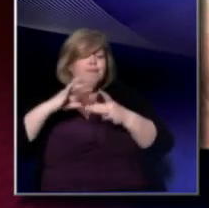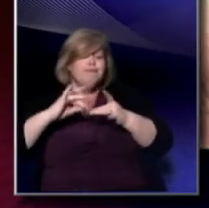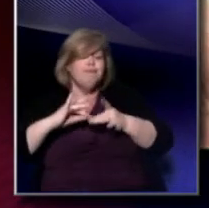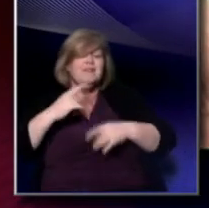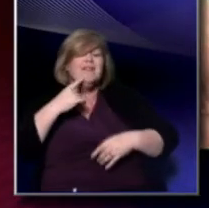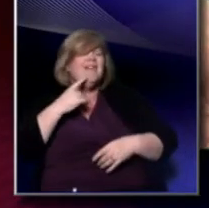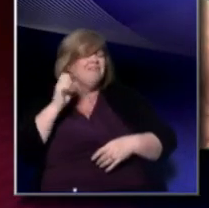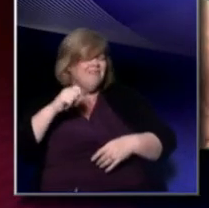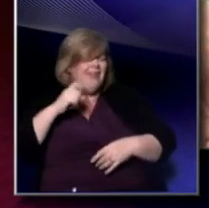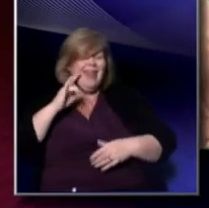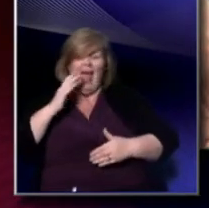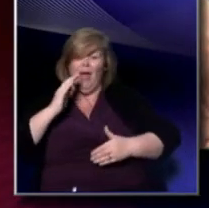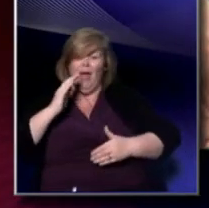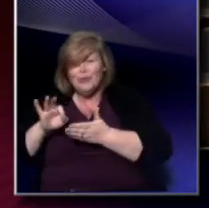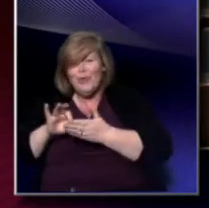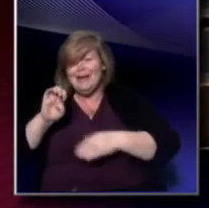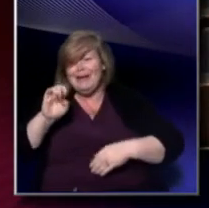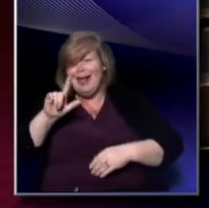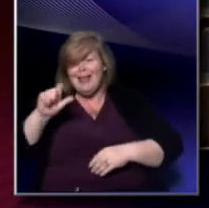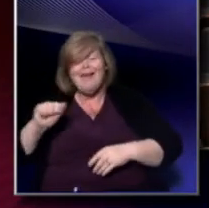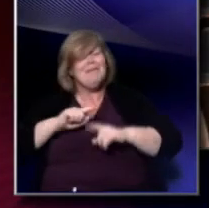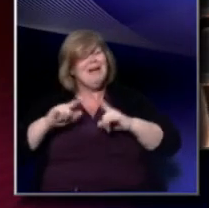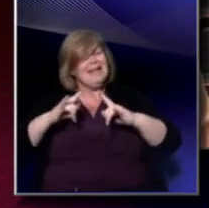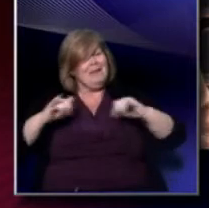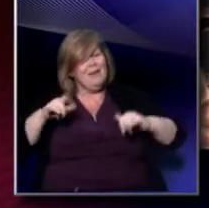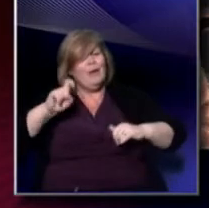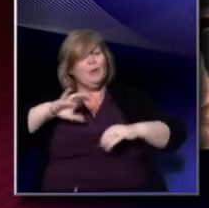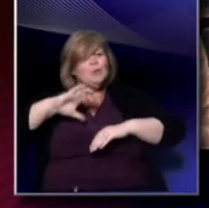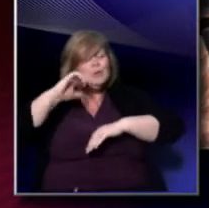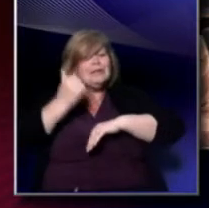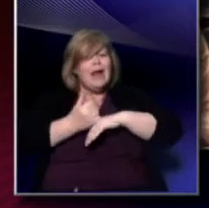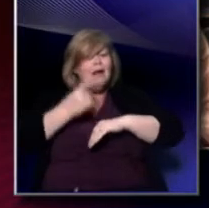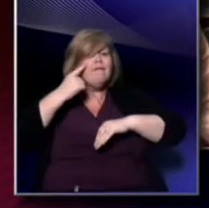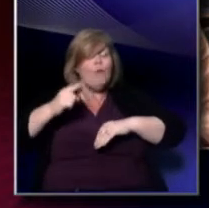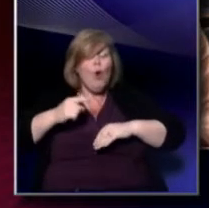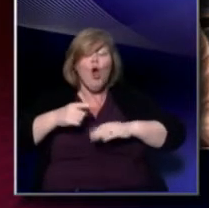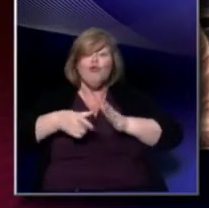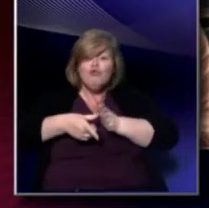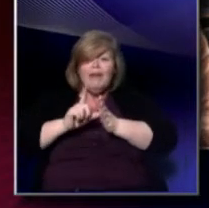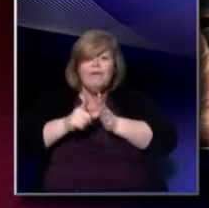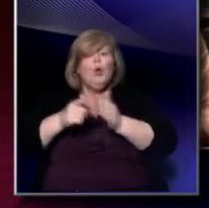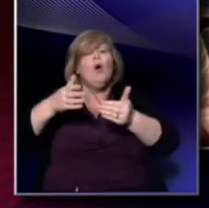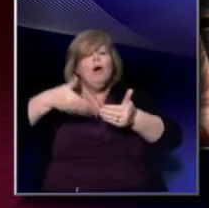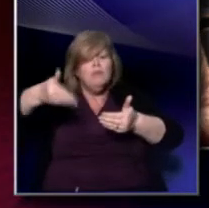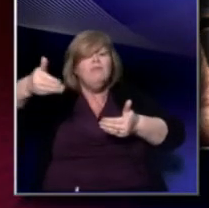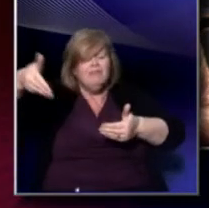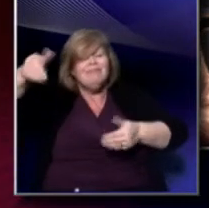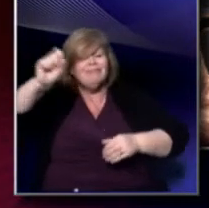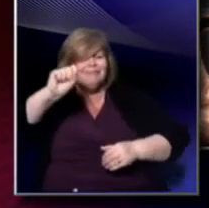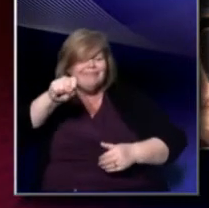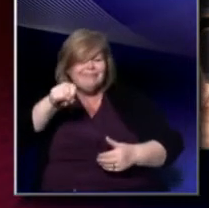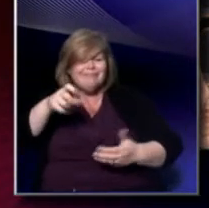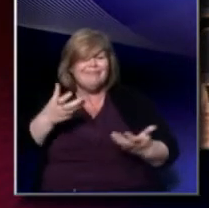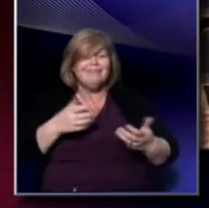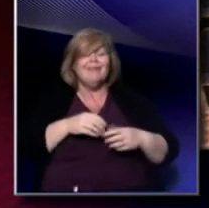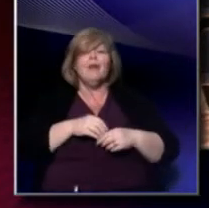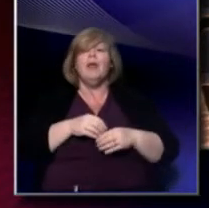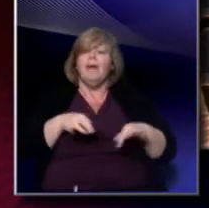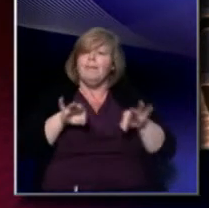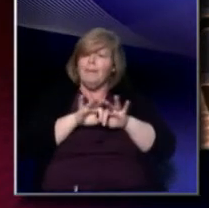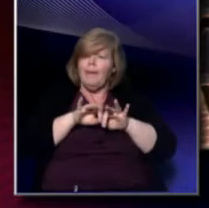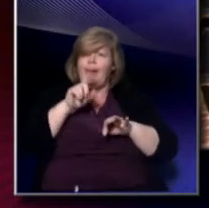noticed, there was not a system in place to do this review. And so once we want to make sure that the